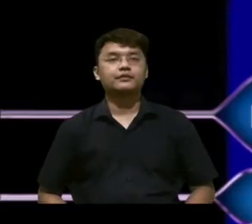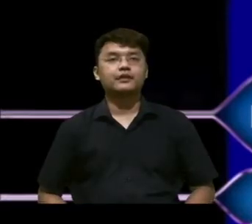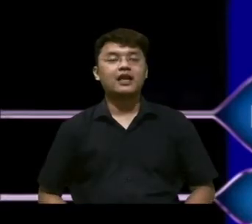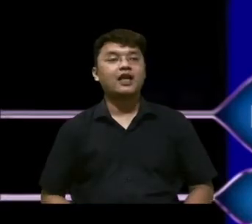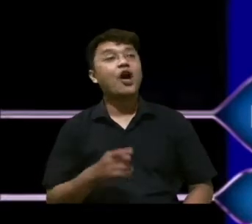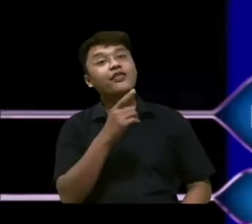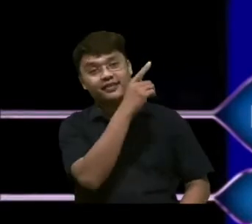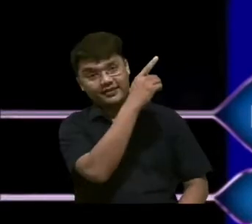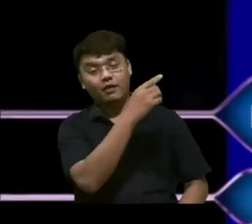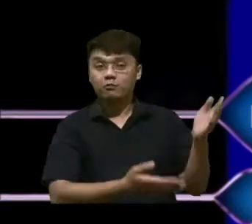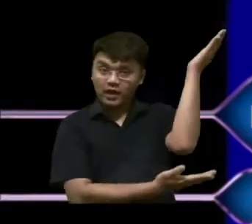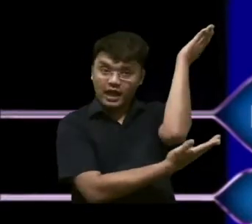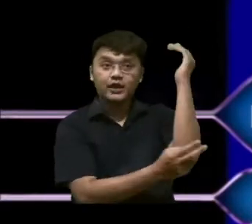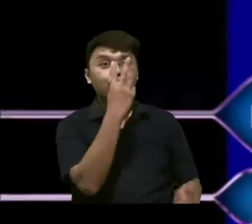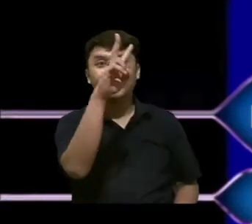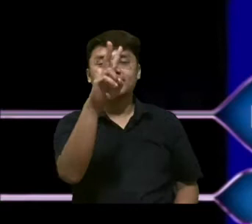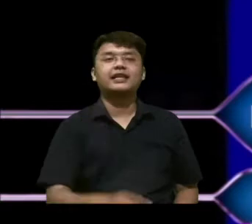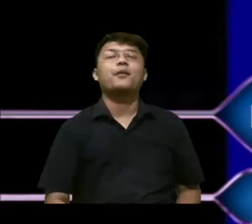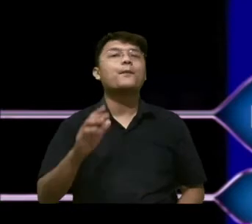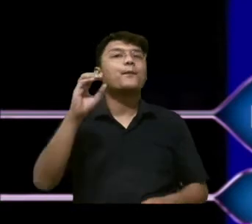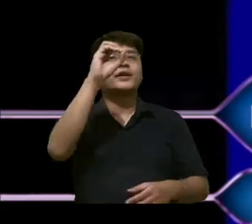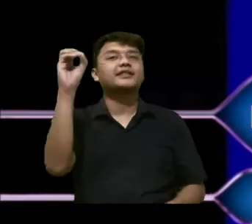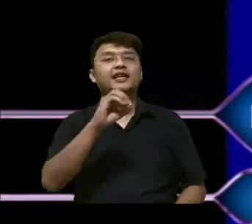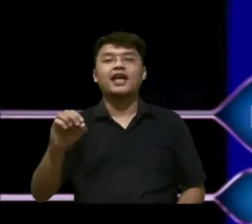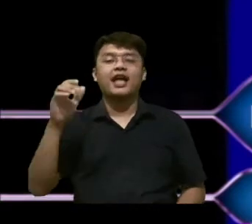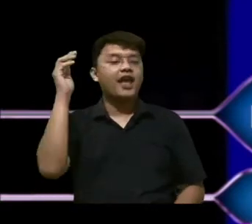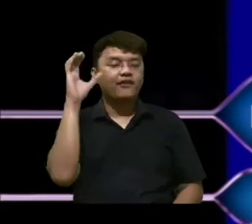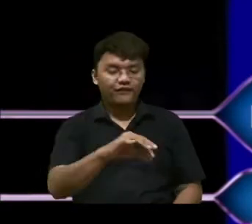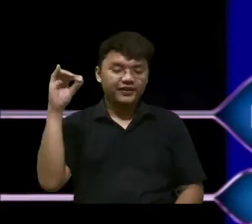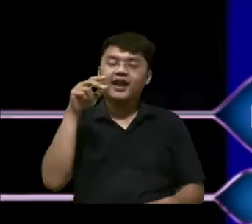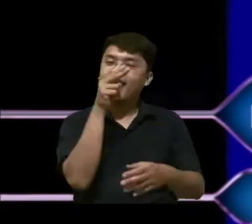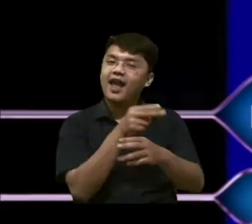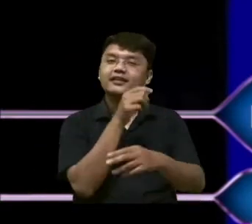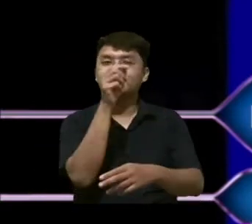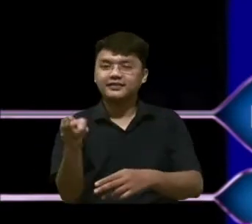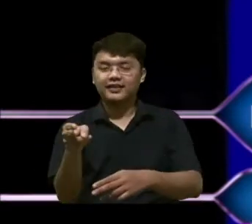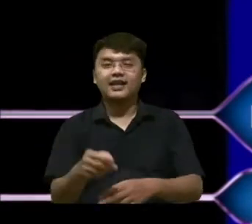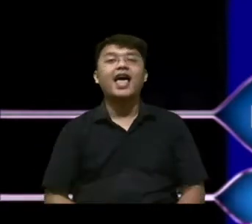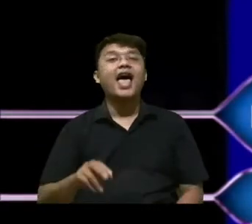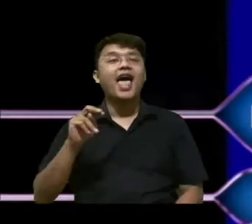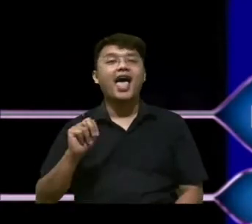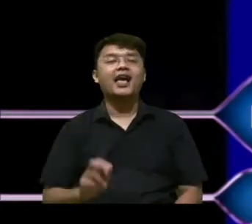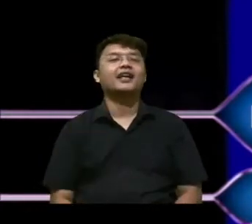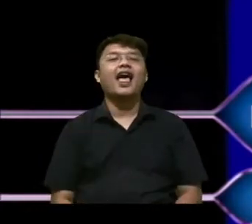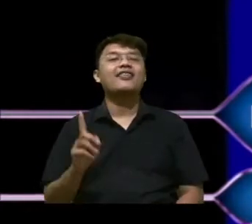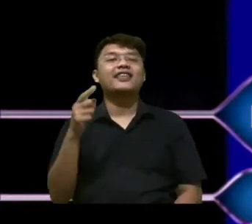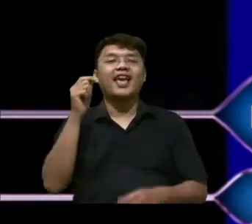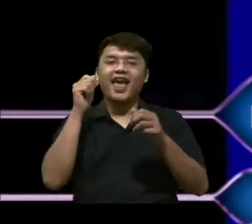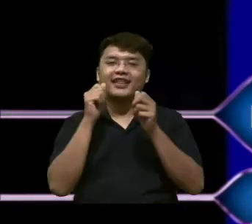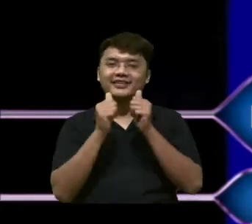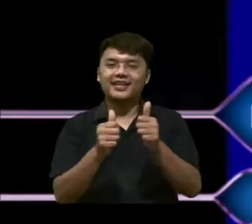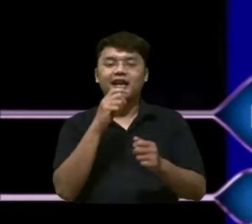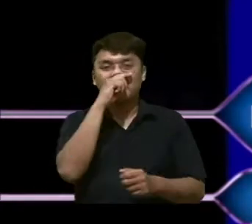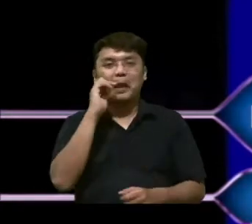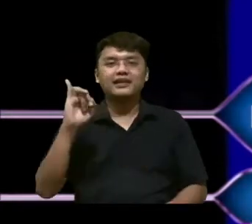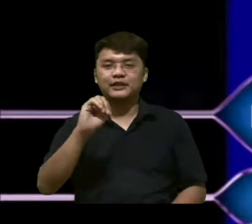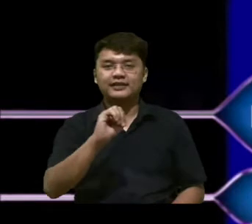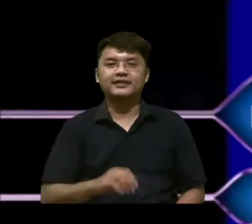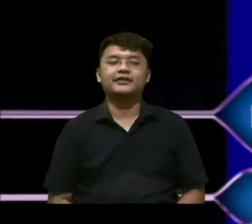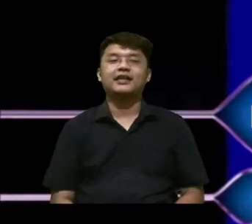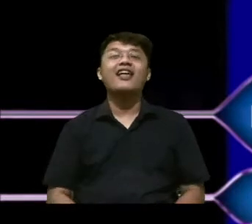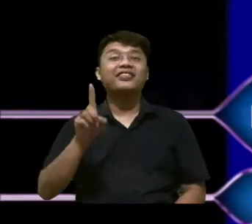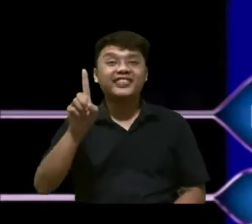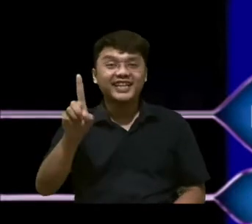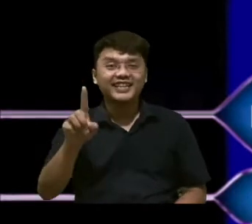On this table, you can see the percentage of every answer, and the answer is